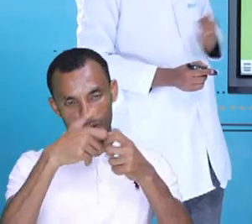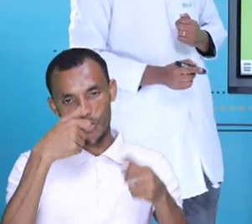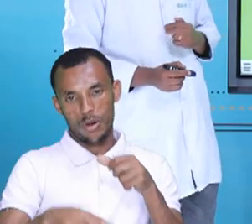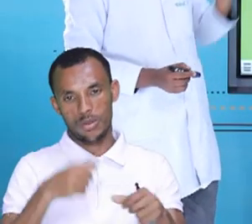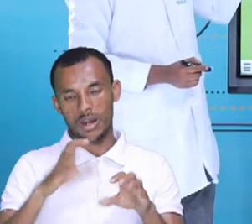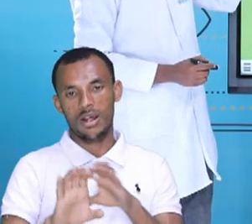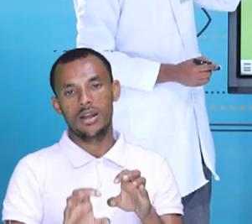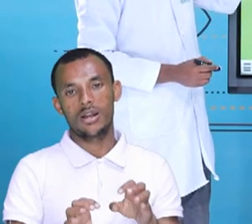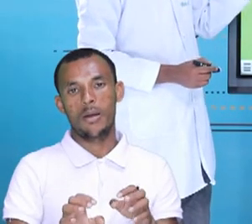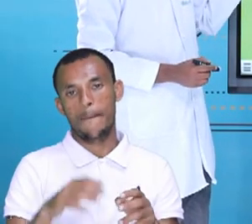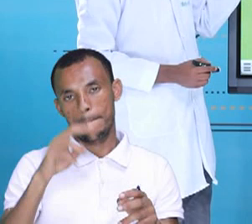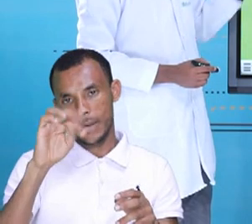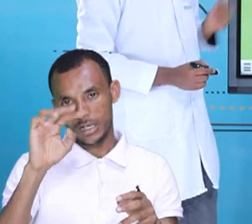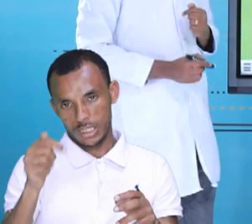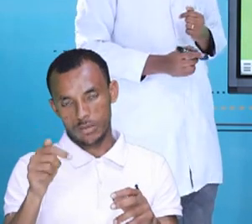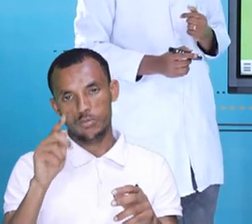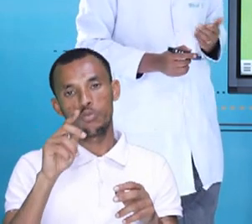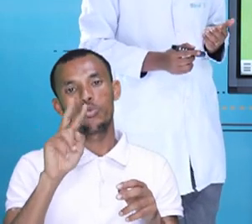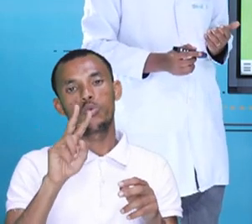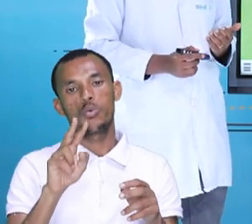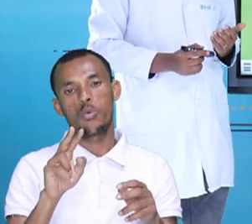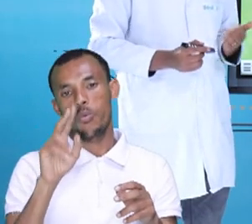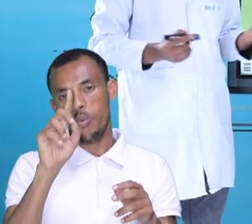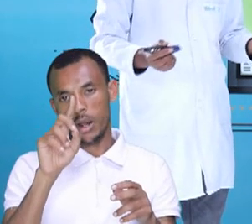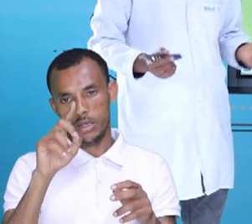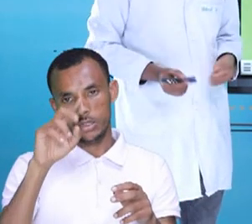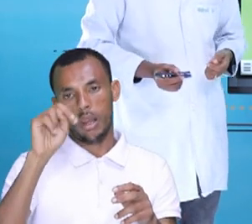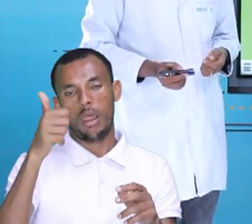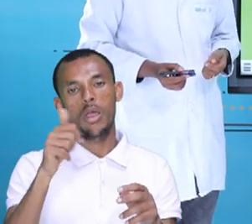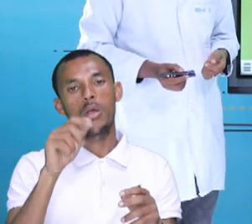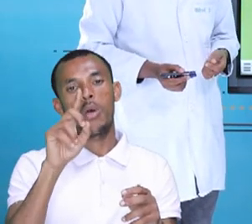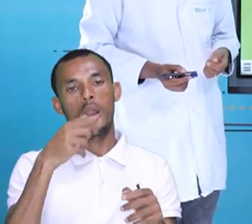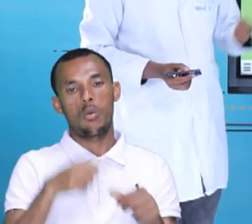1 magnesium, 2 electron. 1 sodium, 1 electron. Which one is contributes more electron?